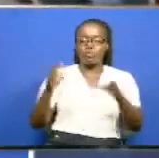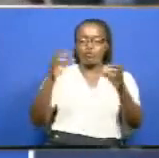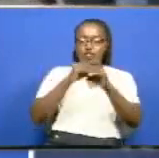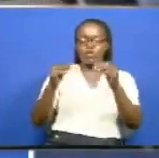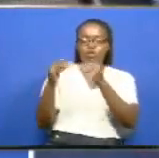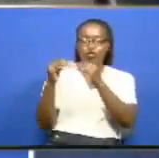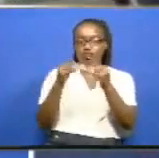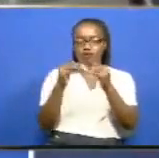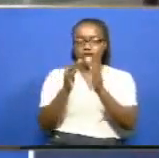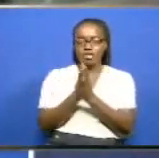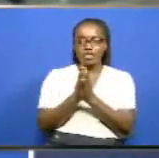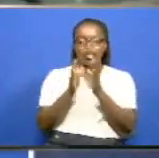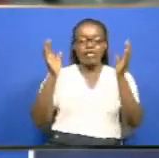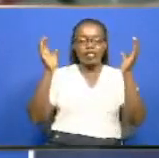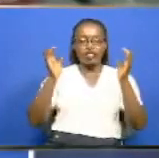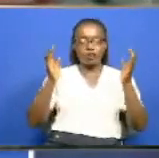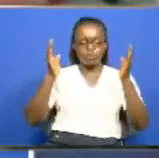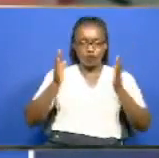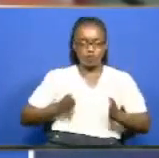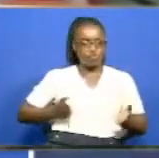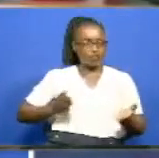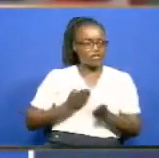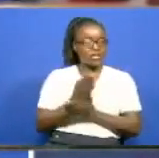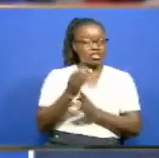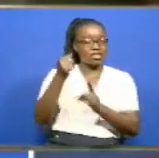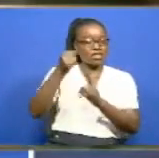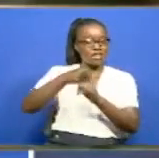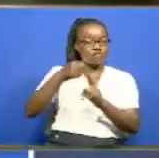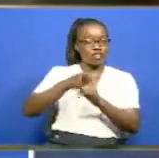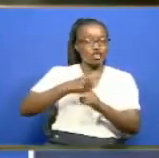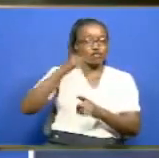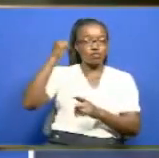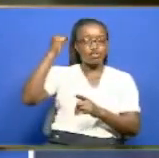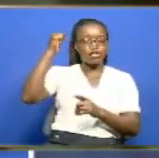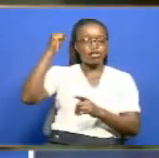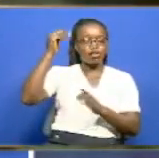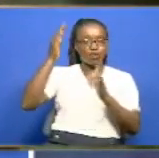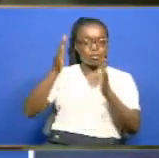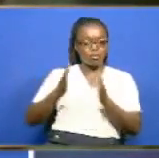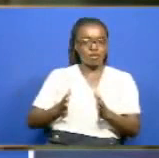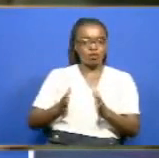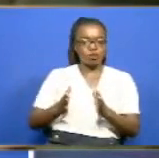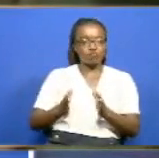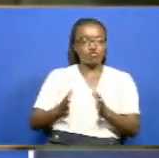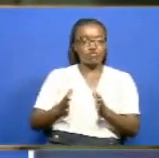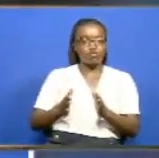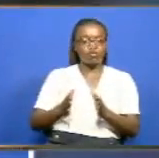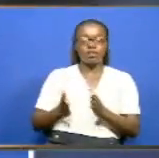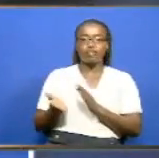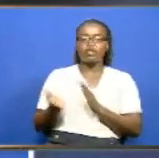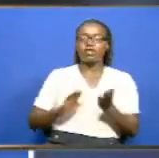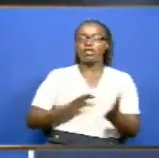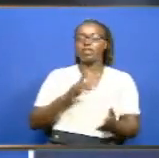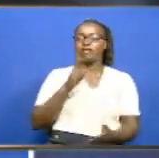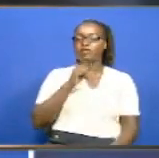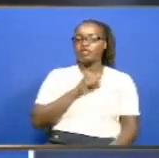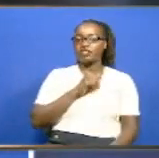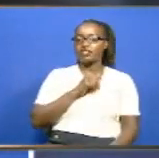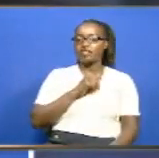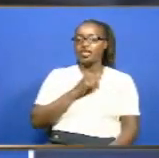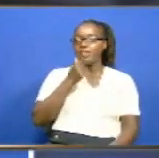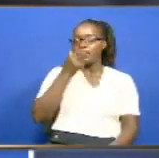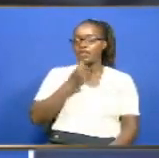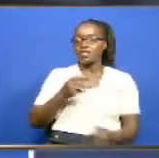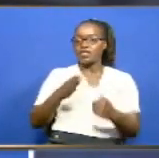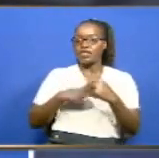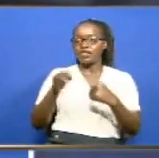veteran Ethiopian human rights advocate and political figure Mesfin Woldemariam has died at the age of 90 in the